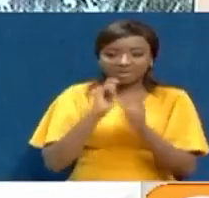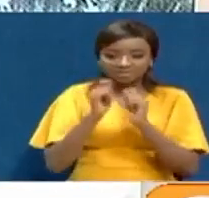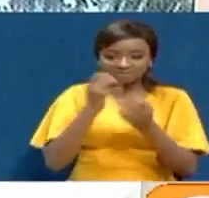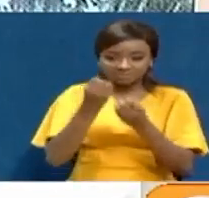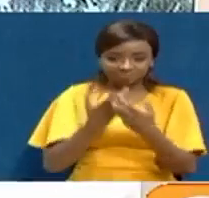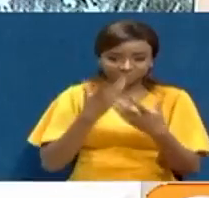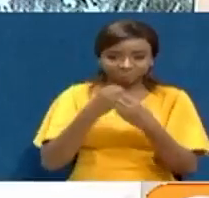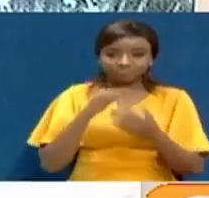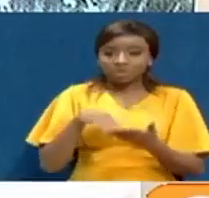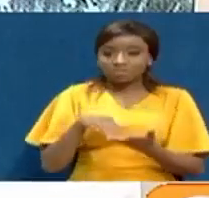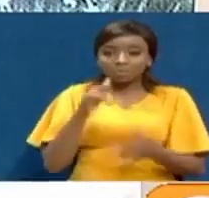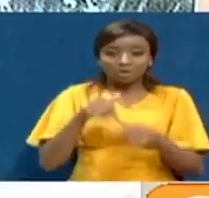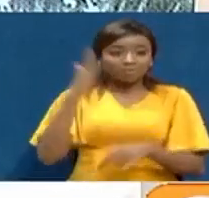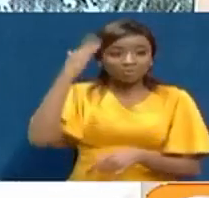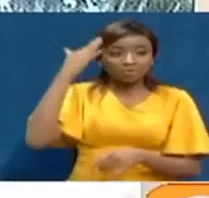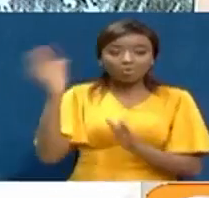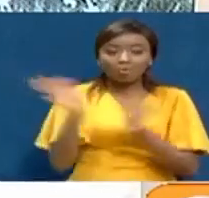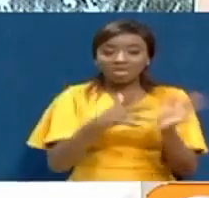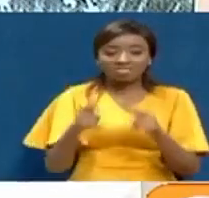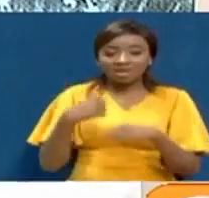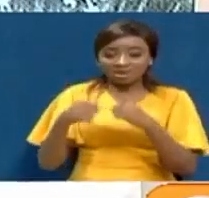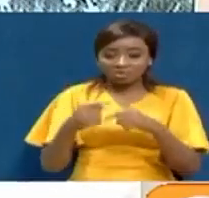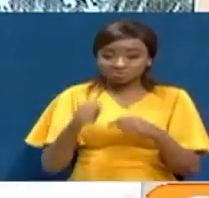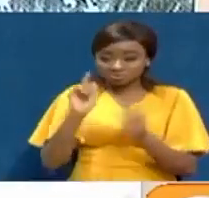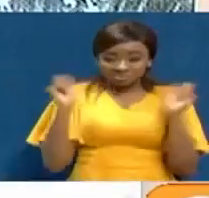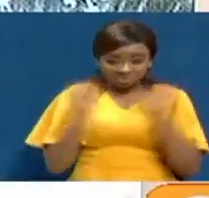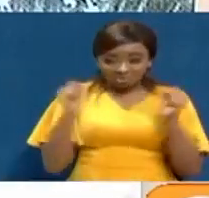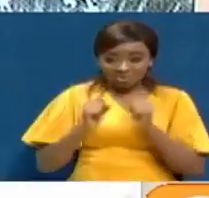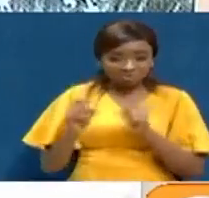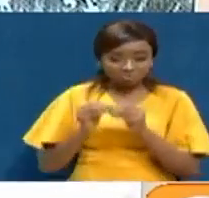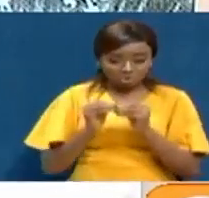update for us. Now we know that the weather is not going to, this particular cold season is not going to last too long.